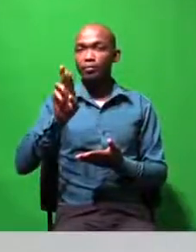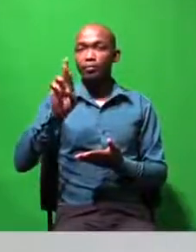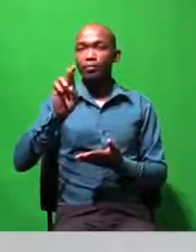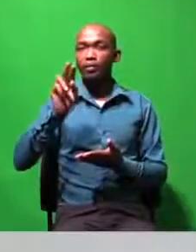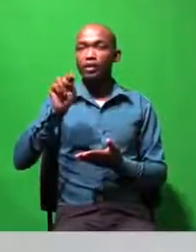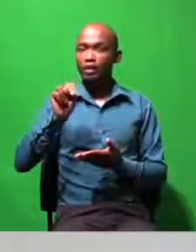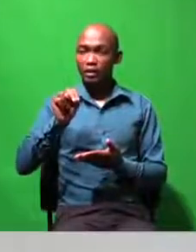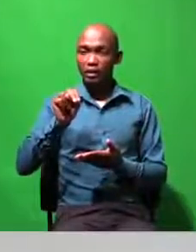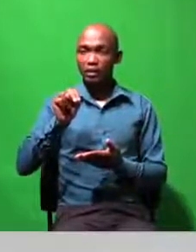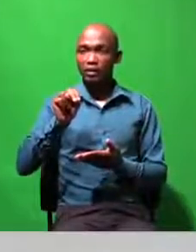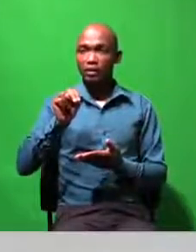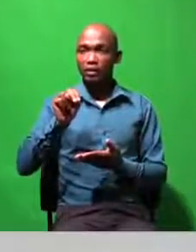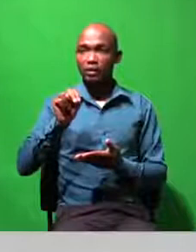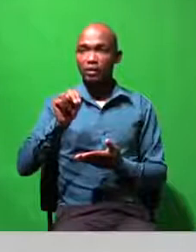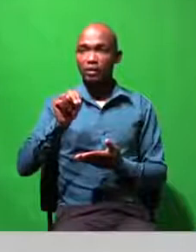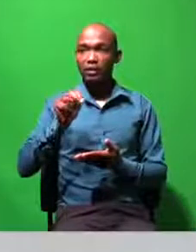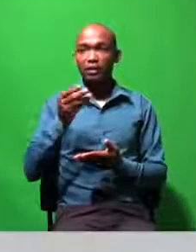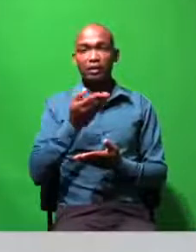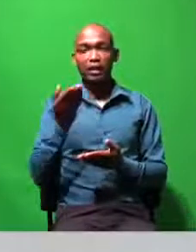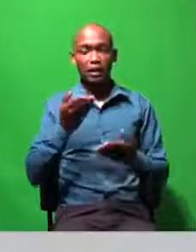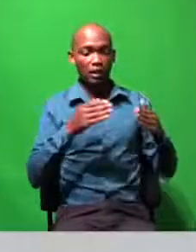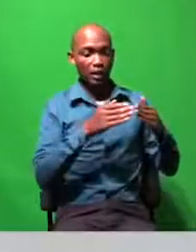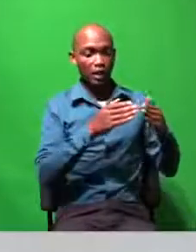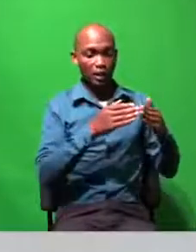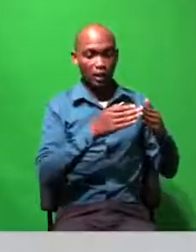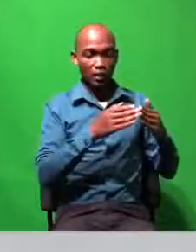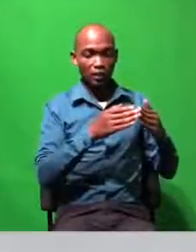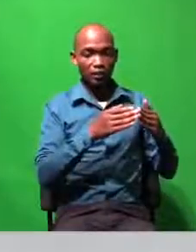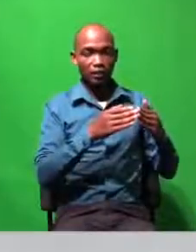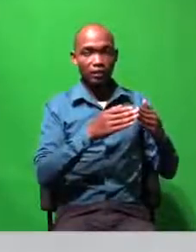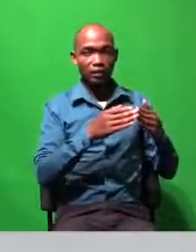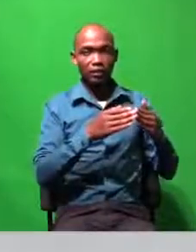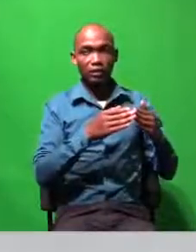is an angle of